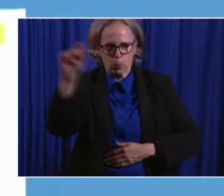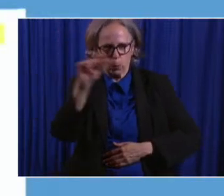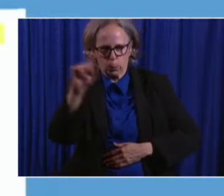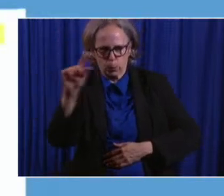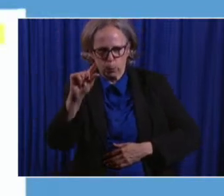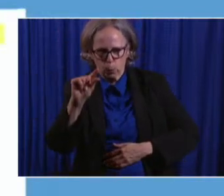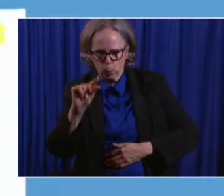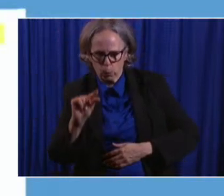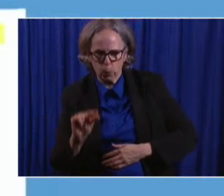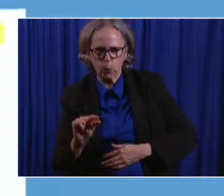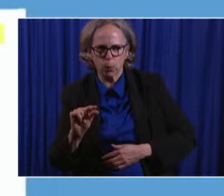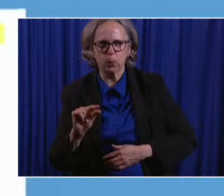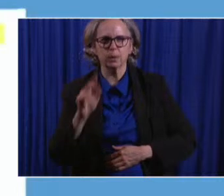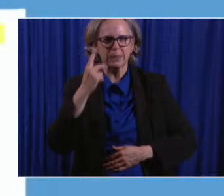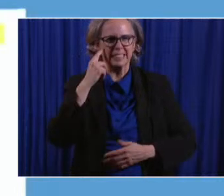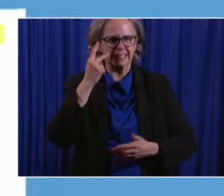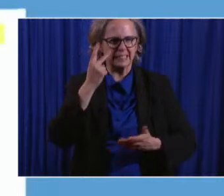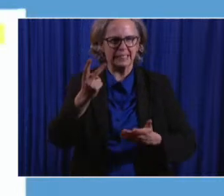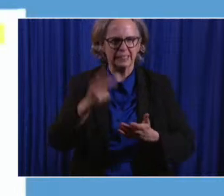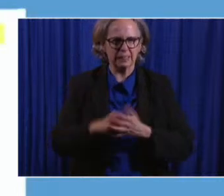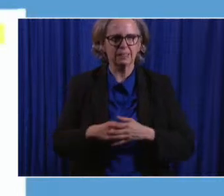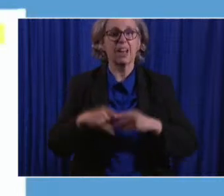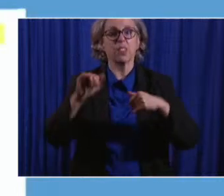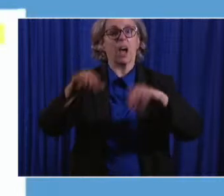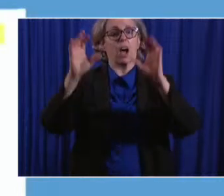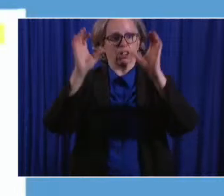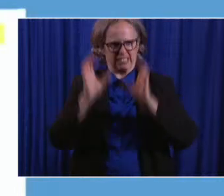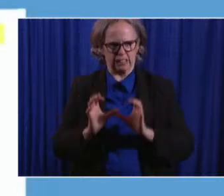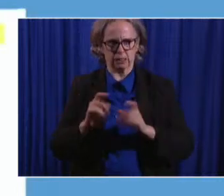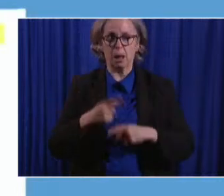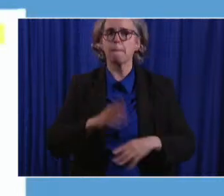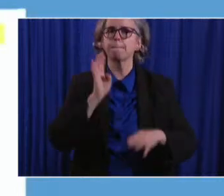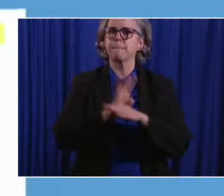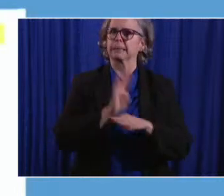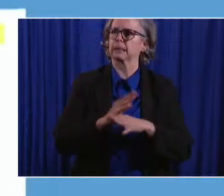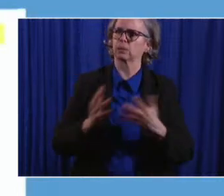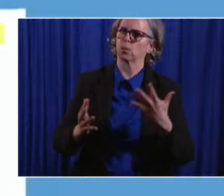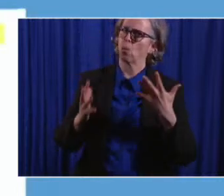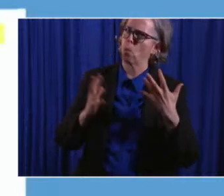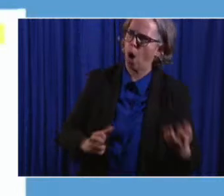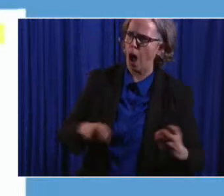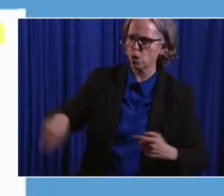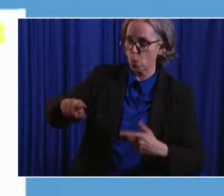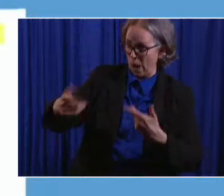are the kinds of certificates that businesses are hiring. In many cases, you can